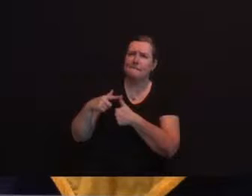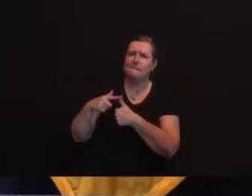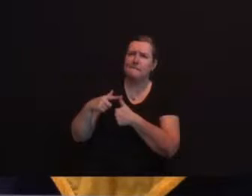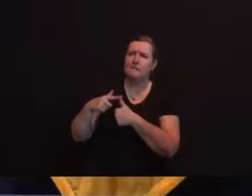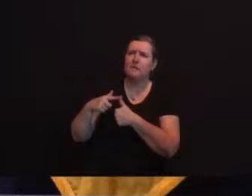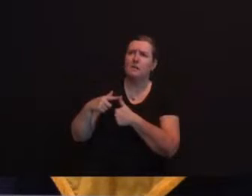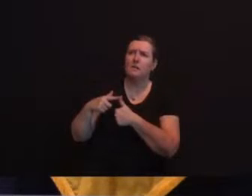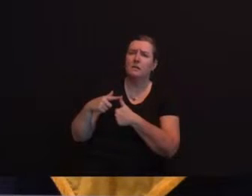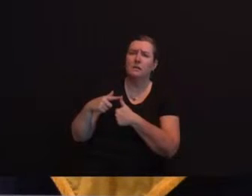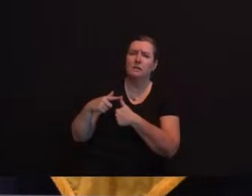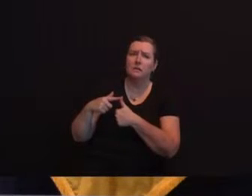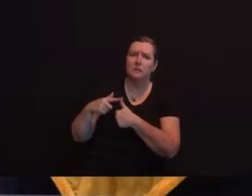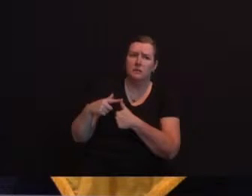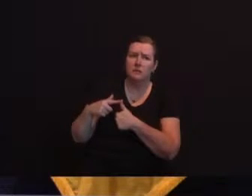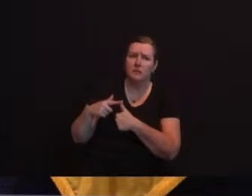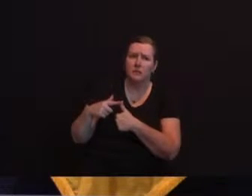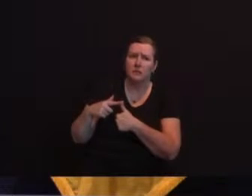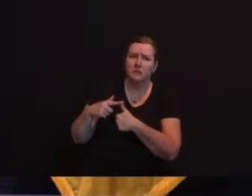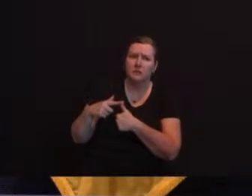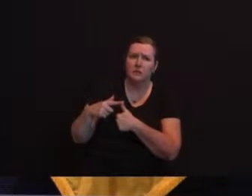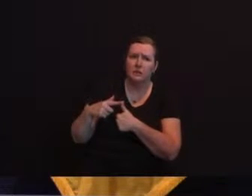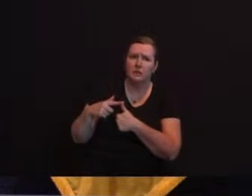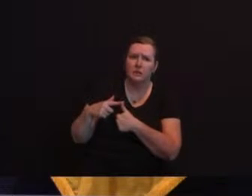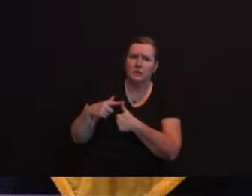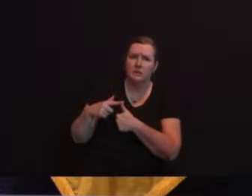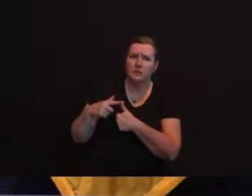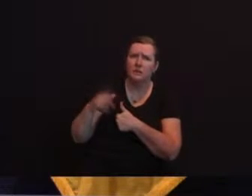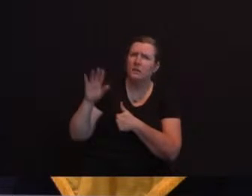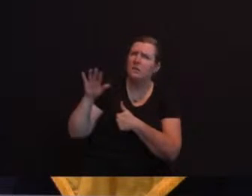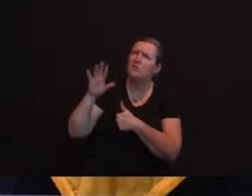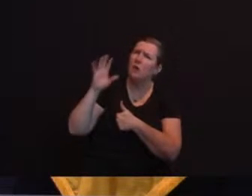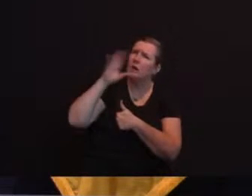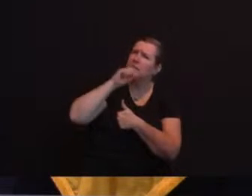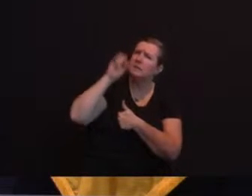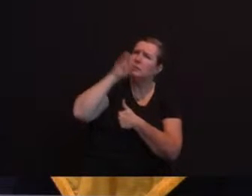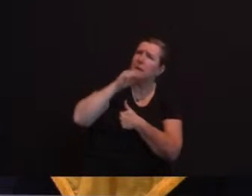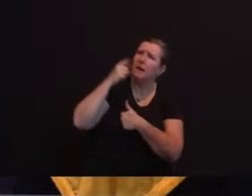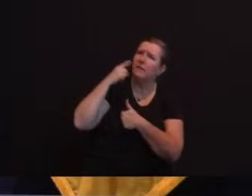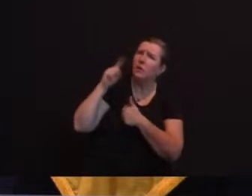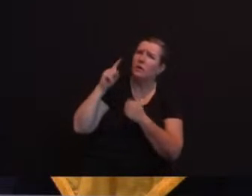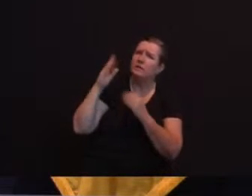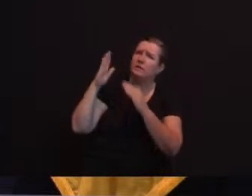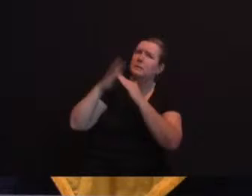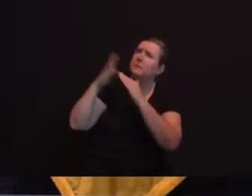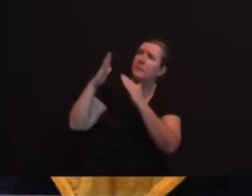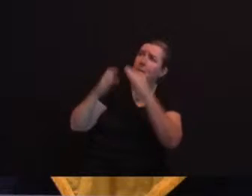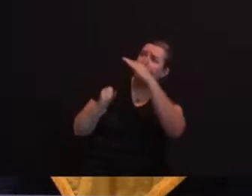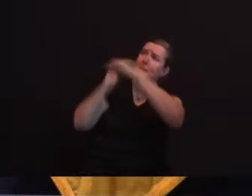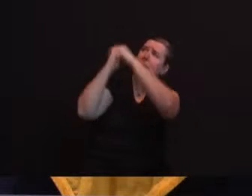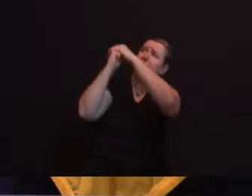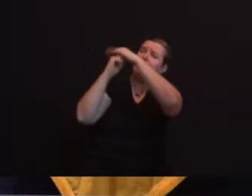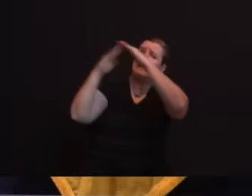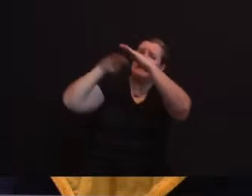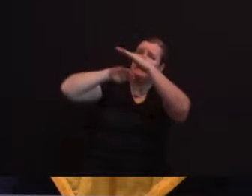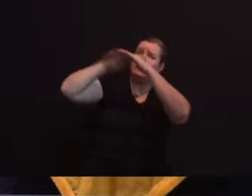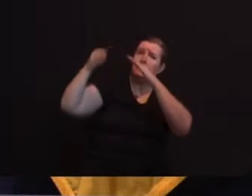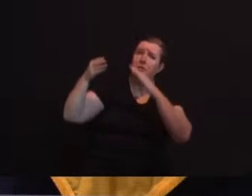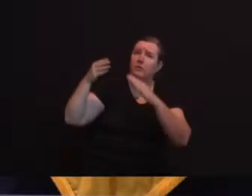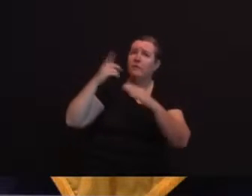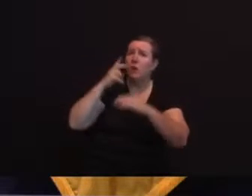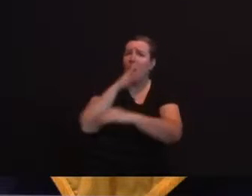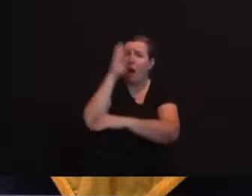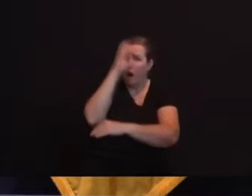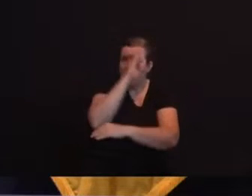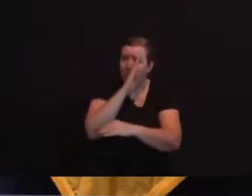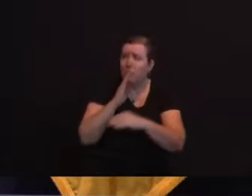metrics do you expect this to peak at, high and low estimates, and when? what kind of, quote, drastic action would you take if